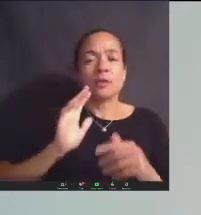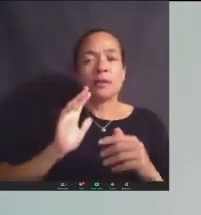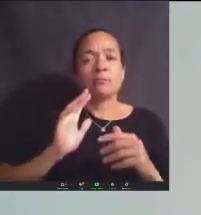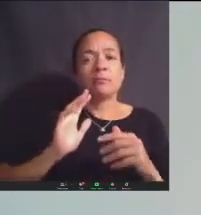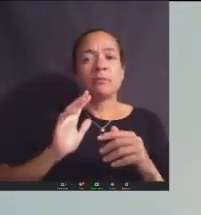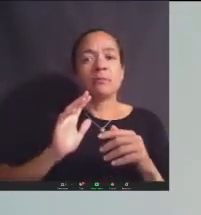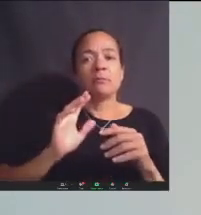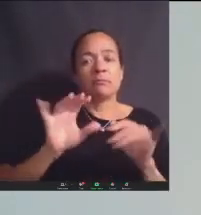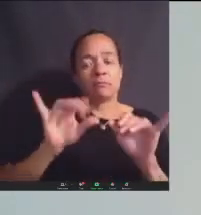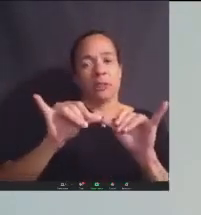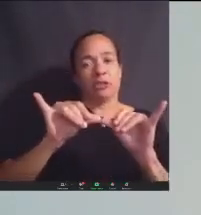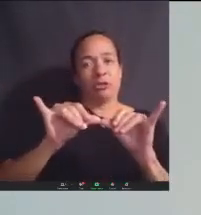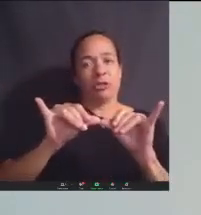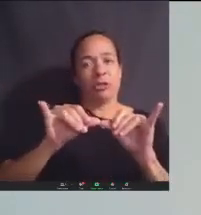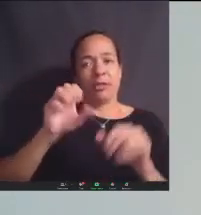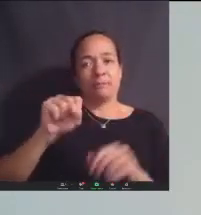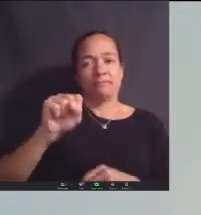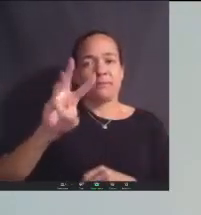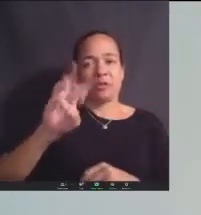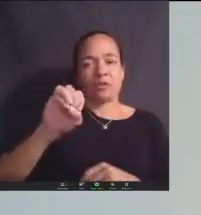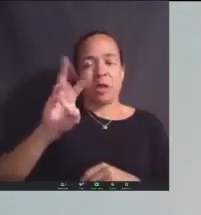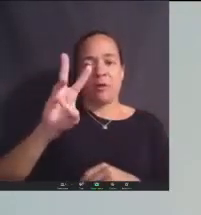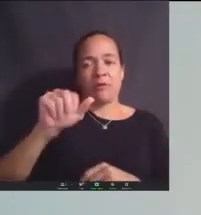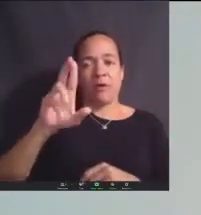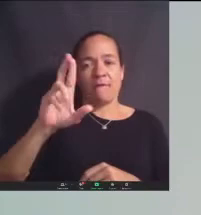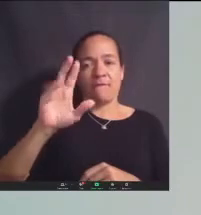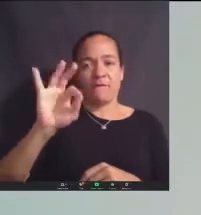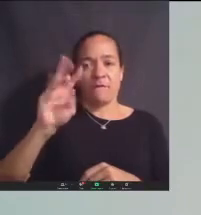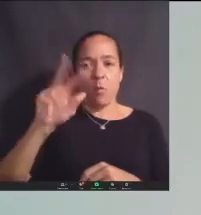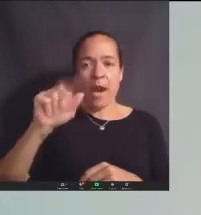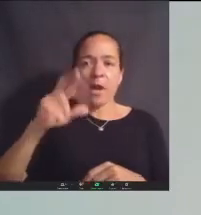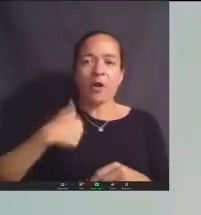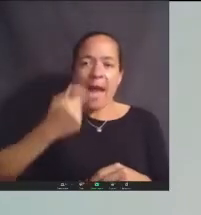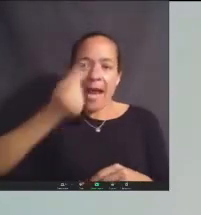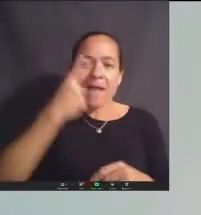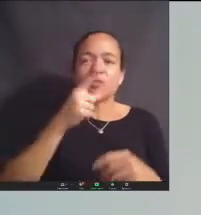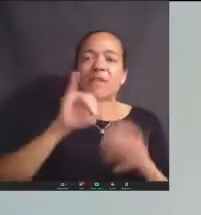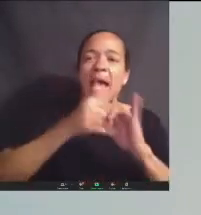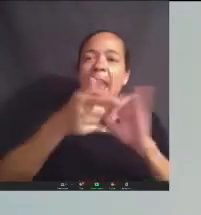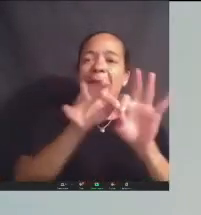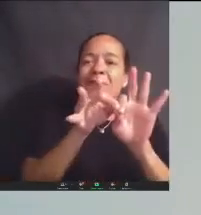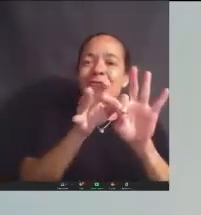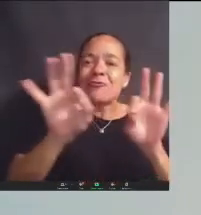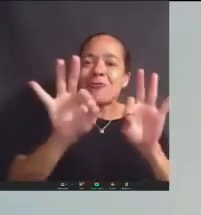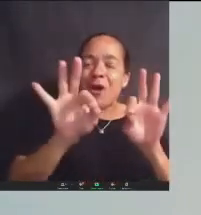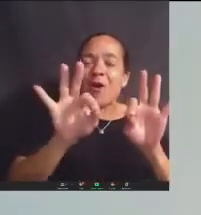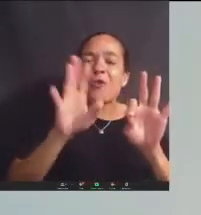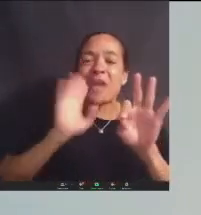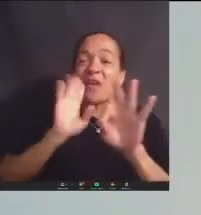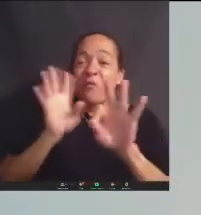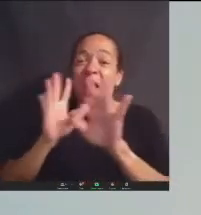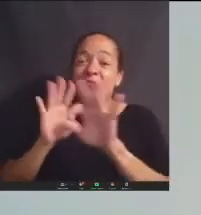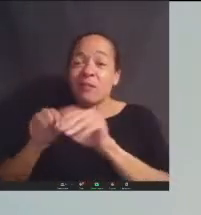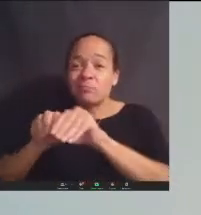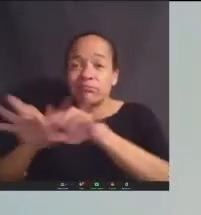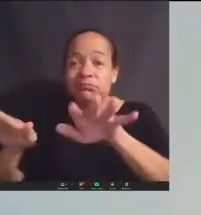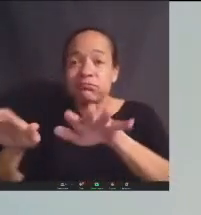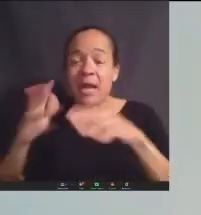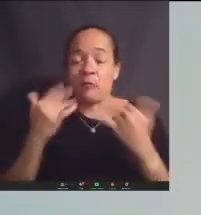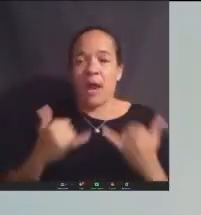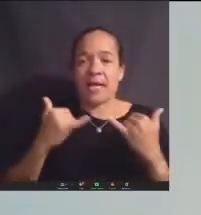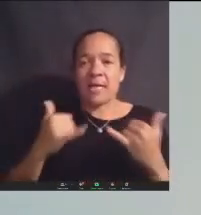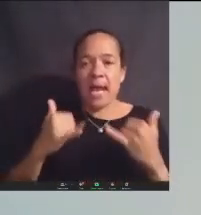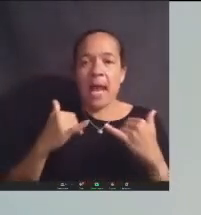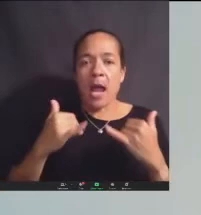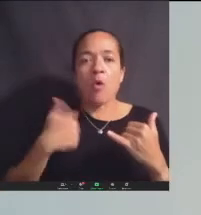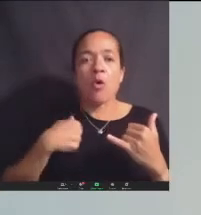right now, we inherited a habit of stigmatizing people to motivate. And the consequences of it,